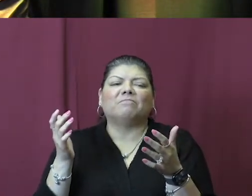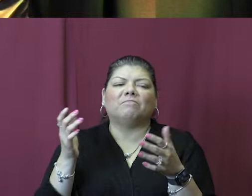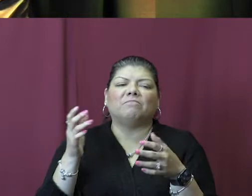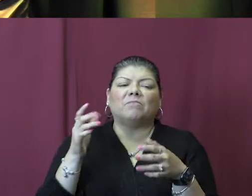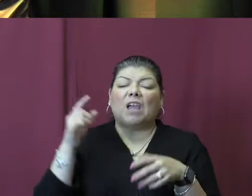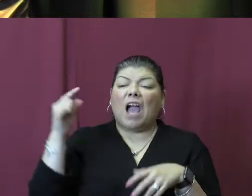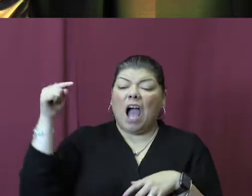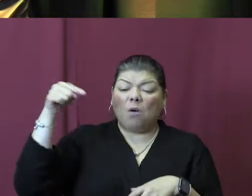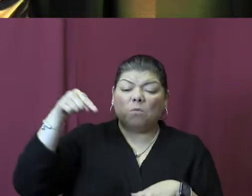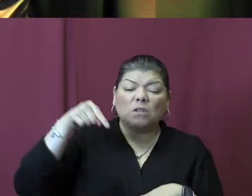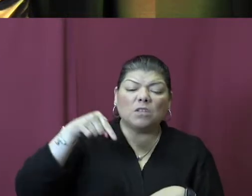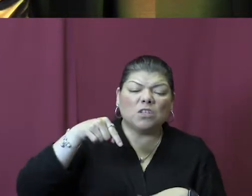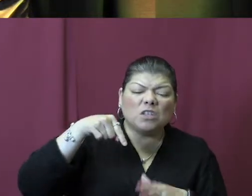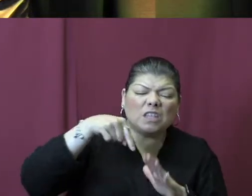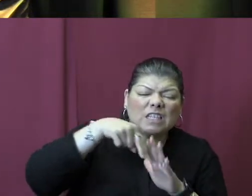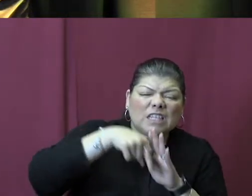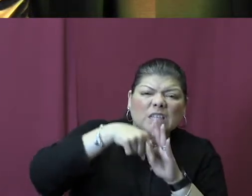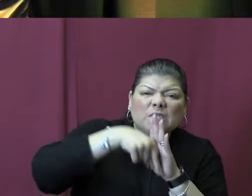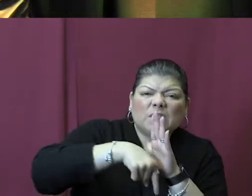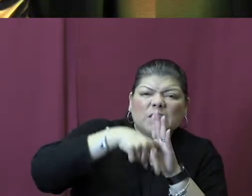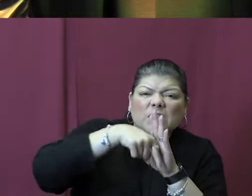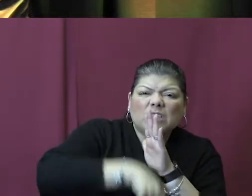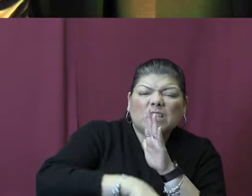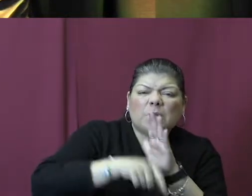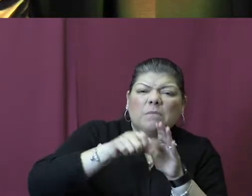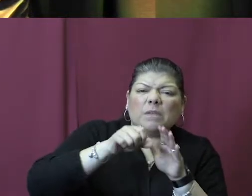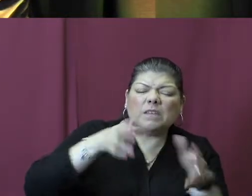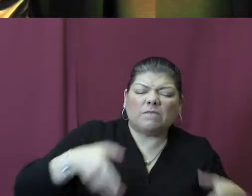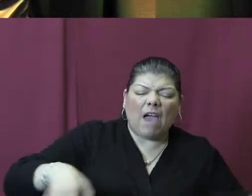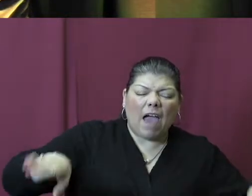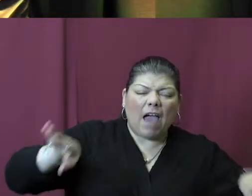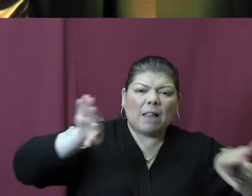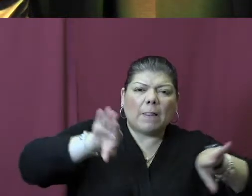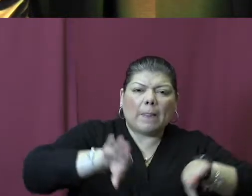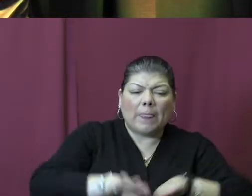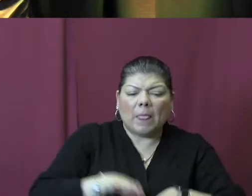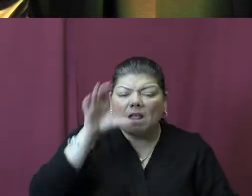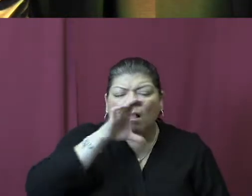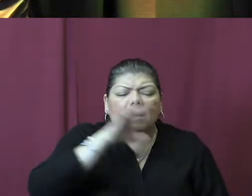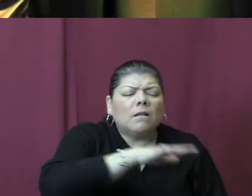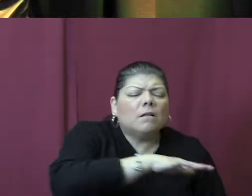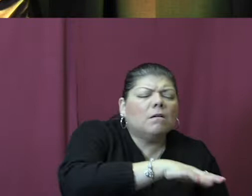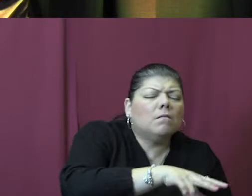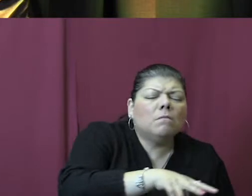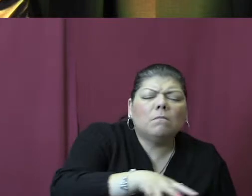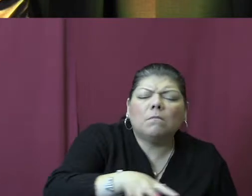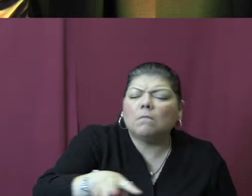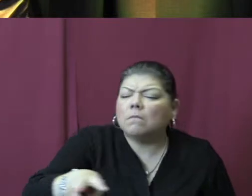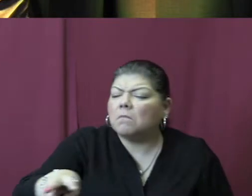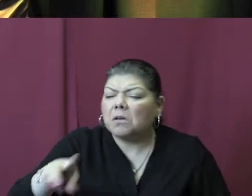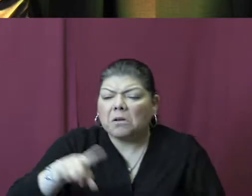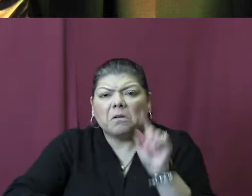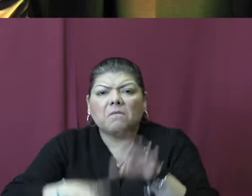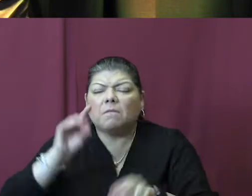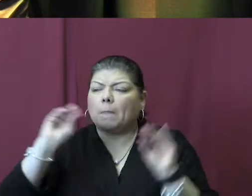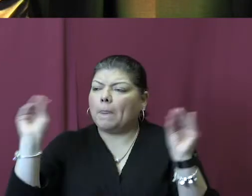Went down into the deepest valley. Looked all around down there, couldn't